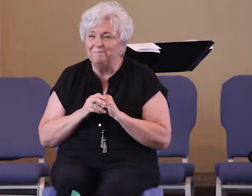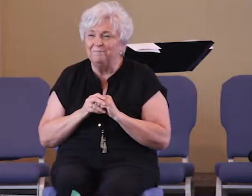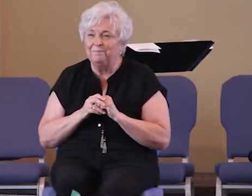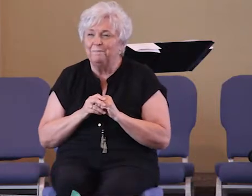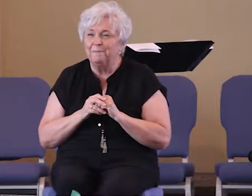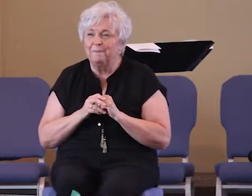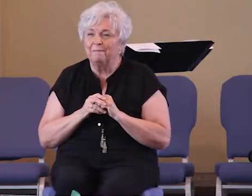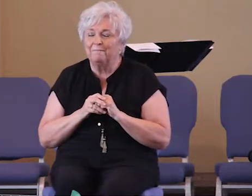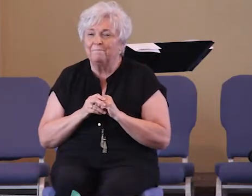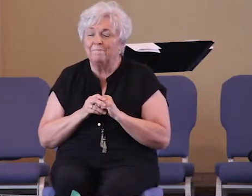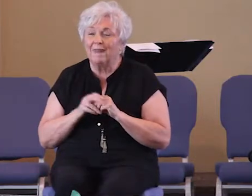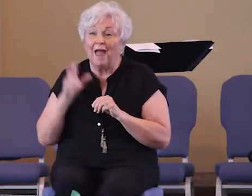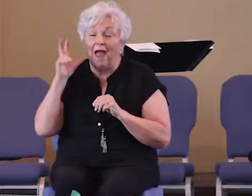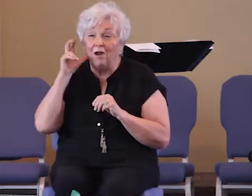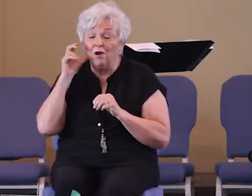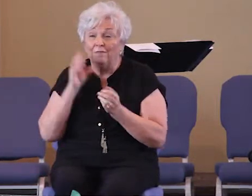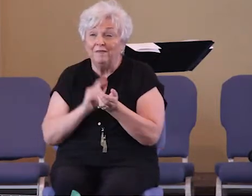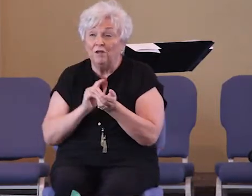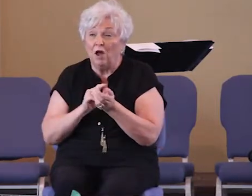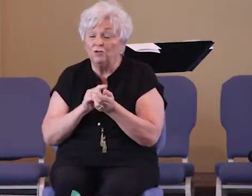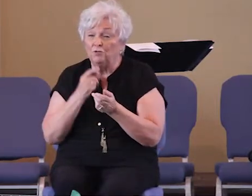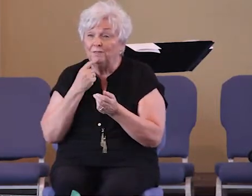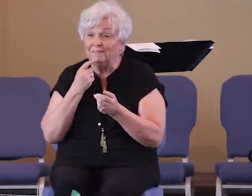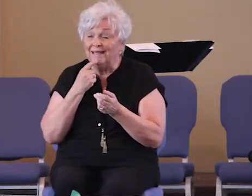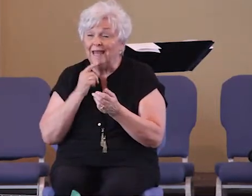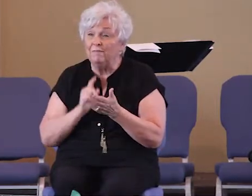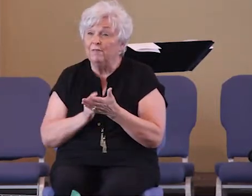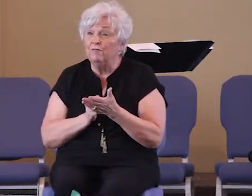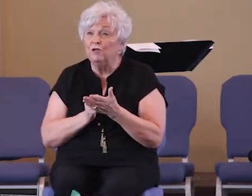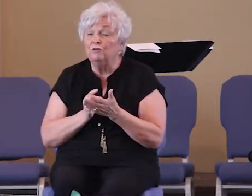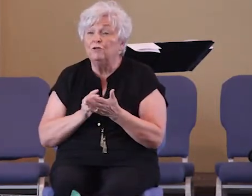I heard a doctor once say, but the truth is going to hurt you.